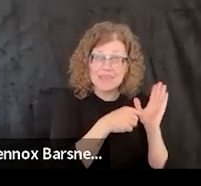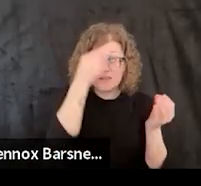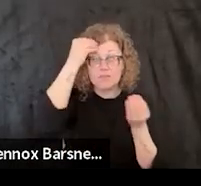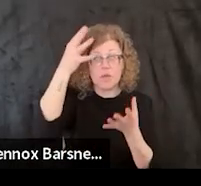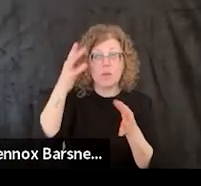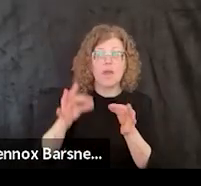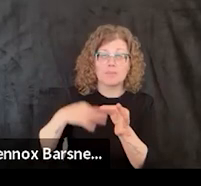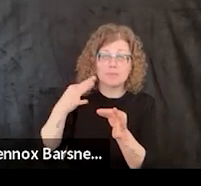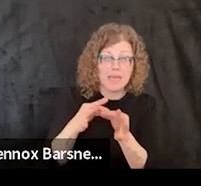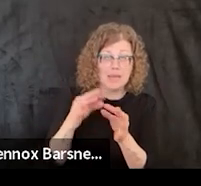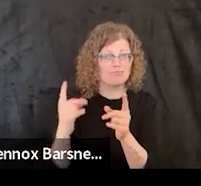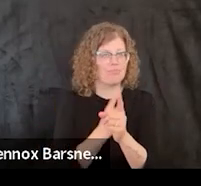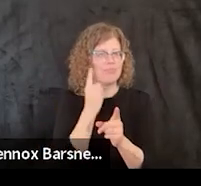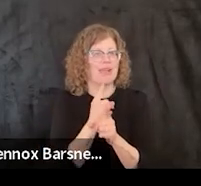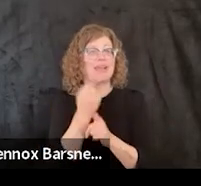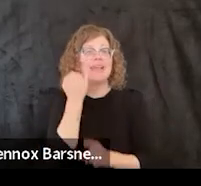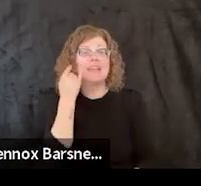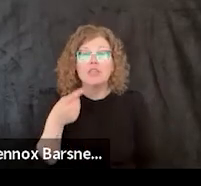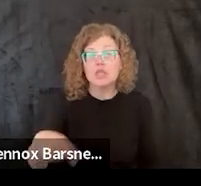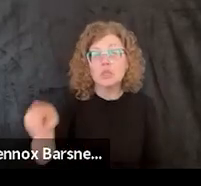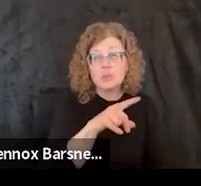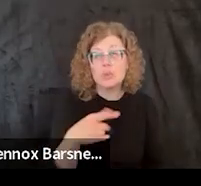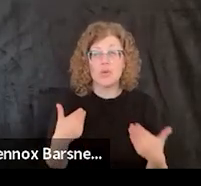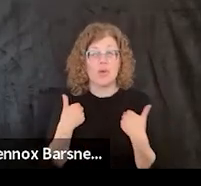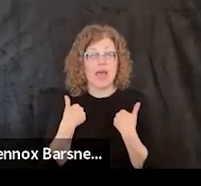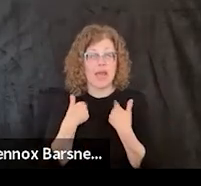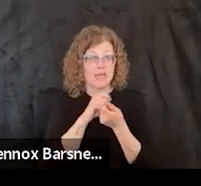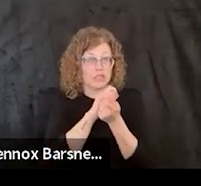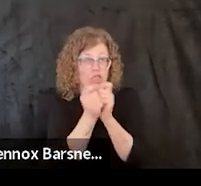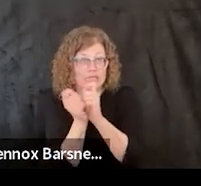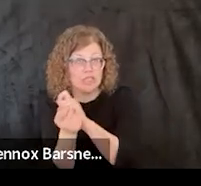after submitting, those changes will not be reflected in your application.